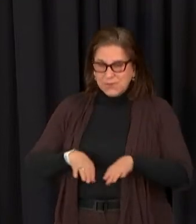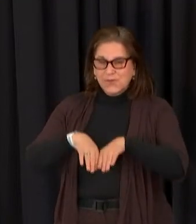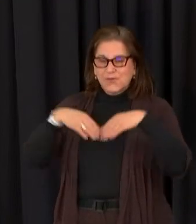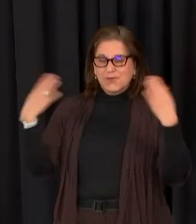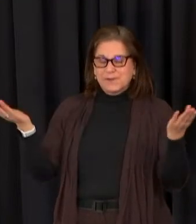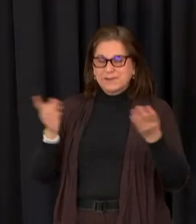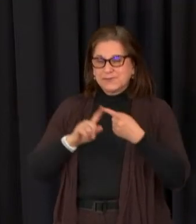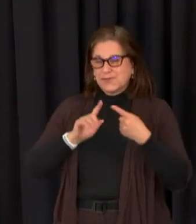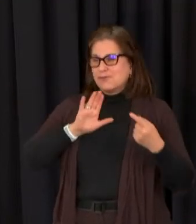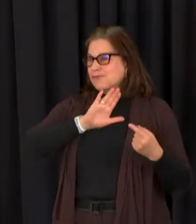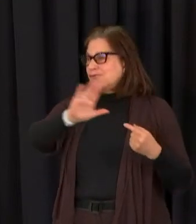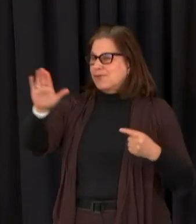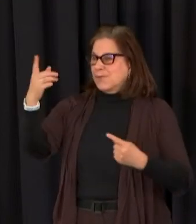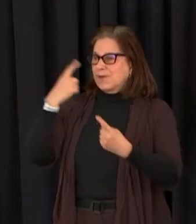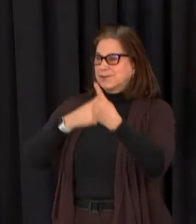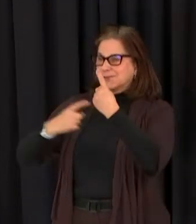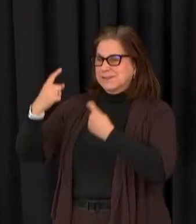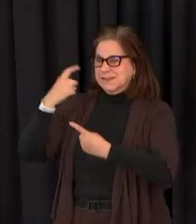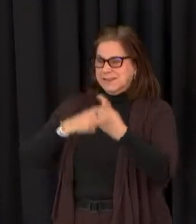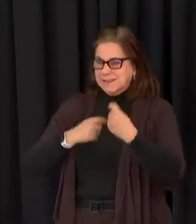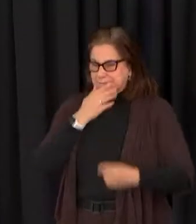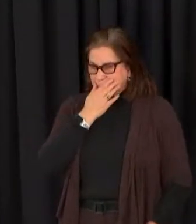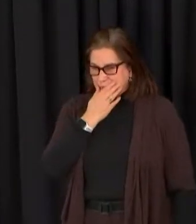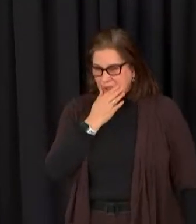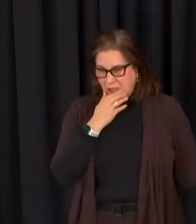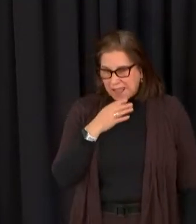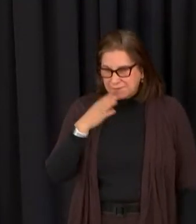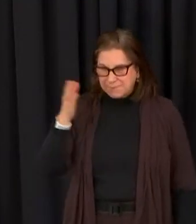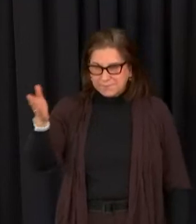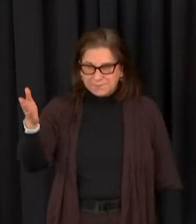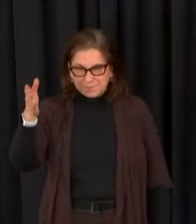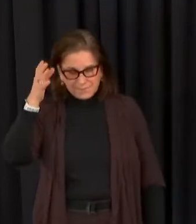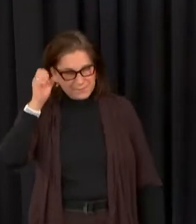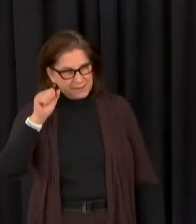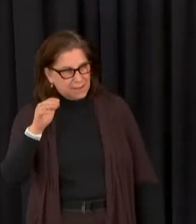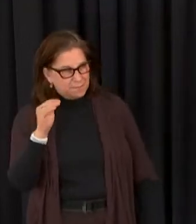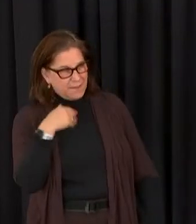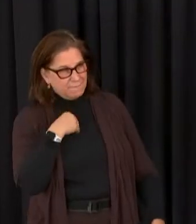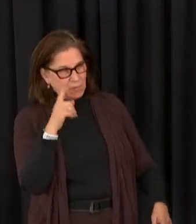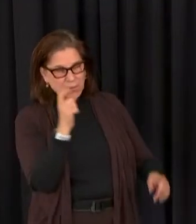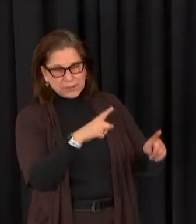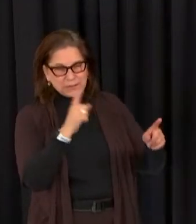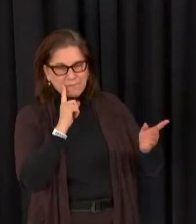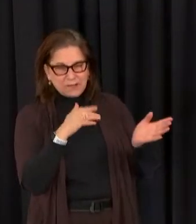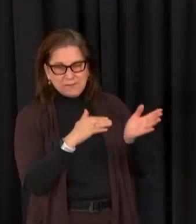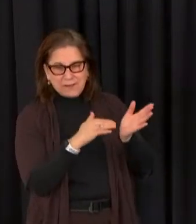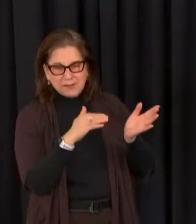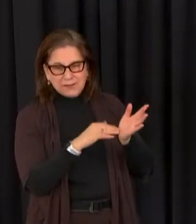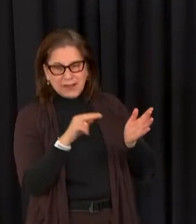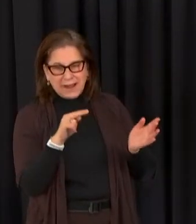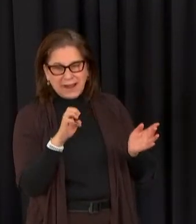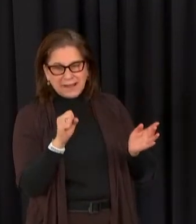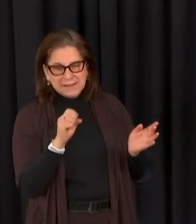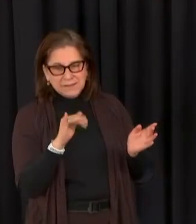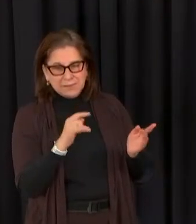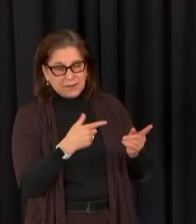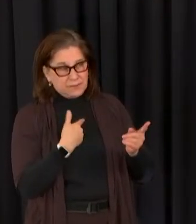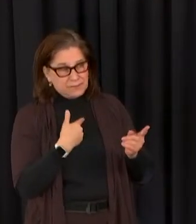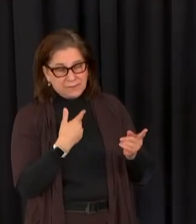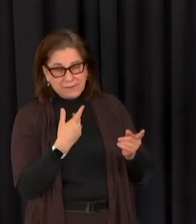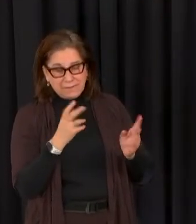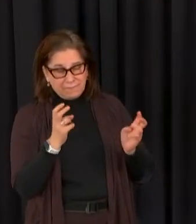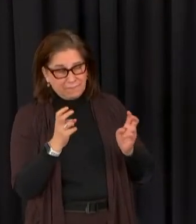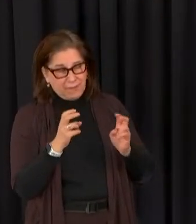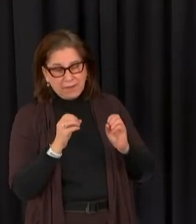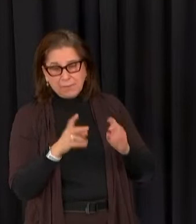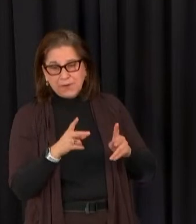Yes, Sam. Yes, for Dr. Nesbitt, a question. How do you prove if you got one of these conditions that is